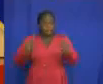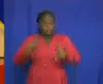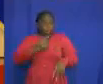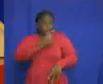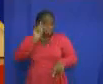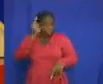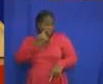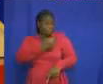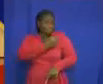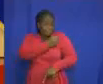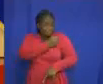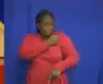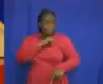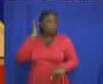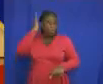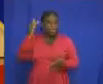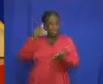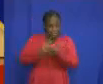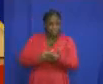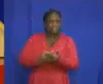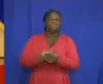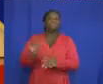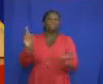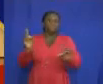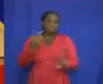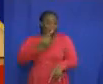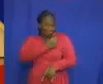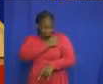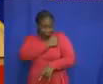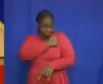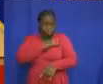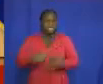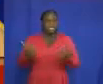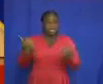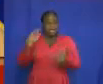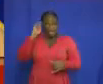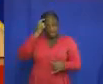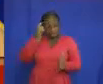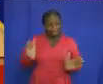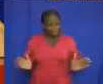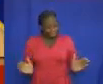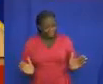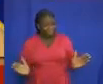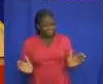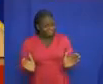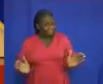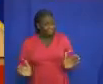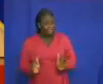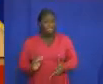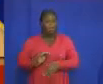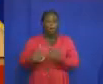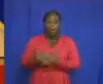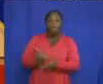ne ɛtɔ mienu. Aban ɛboaboa aduro n'ano bebree ama Ghanafoɔ